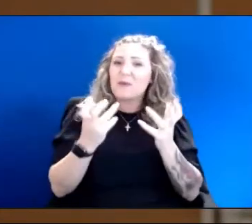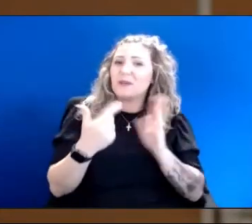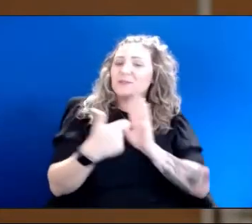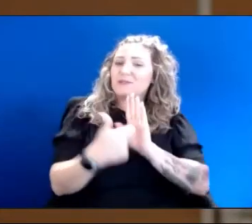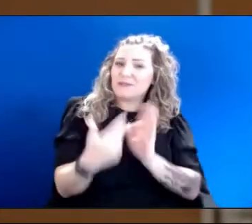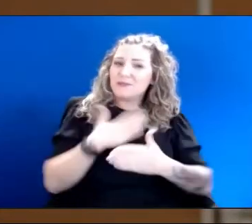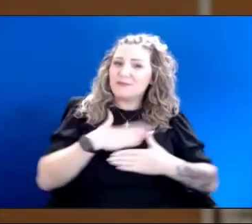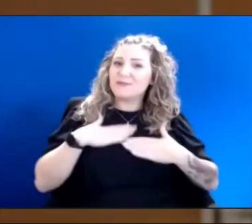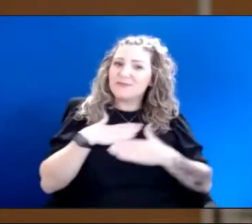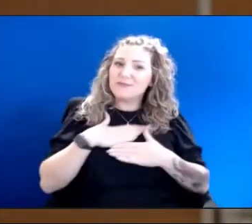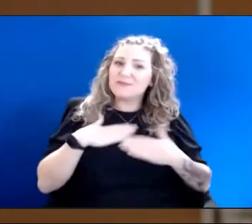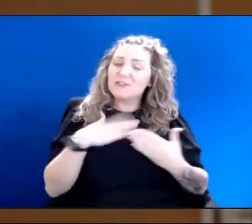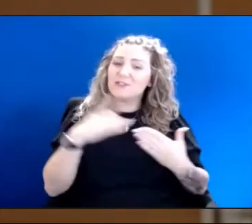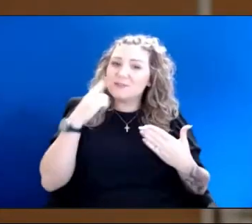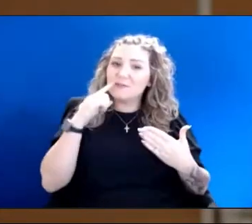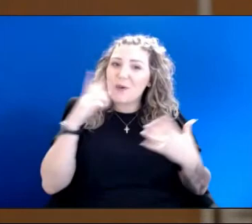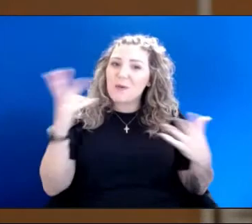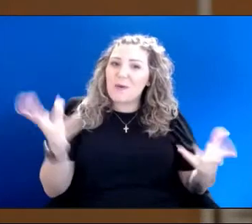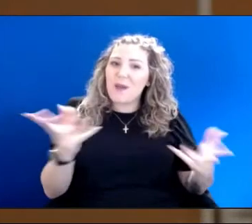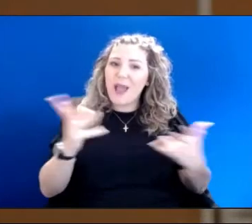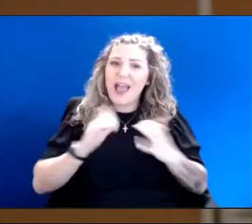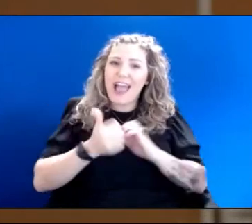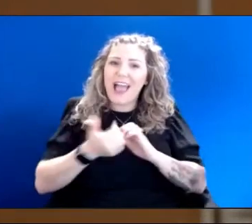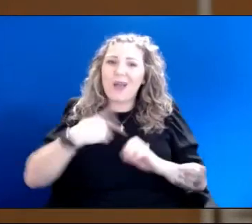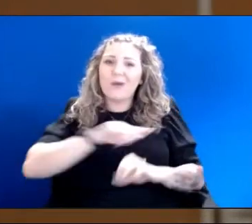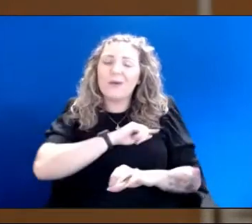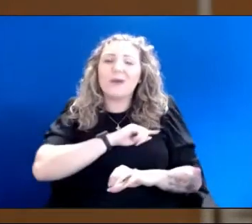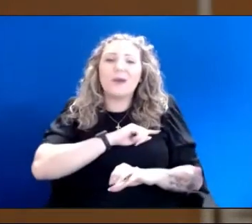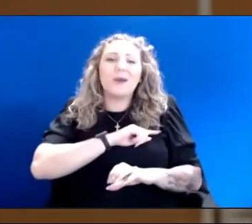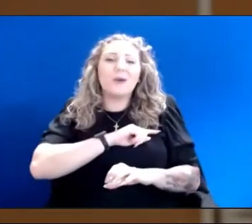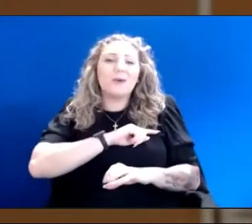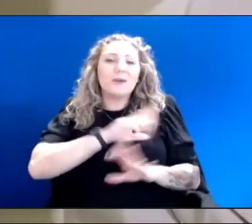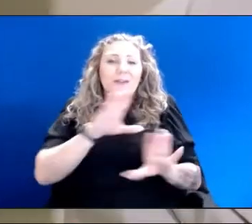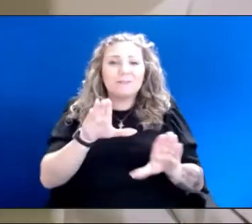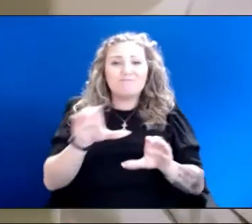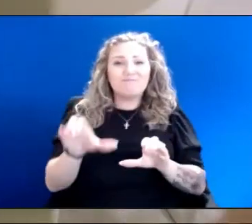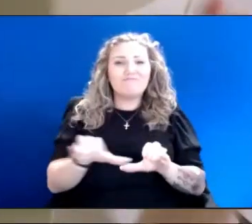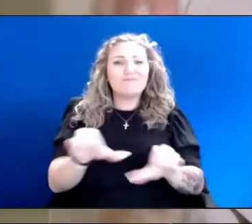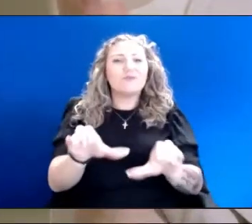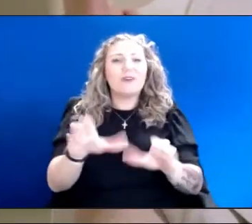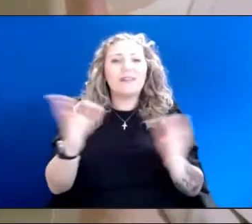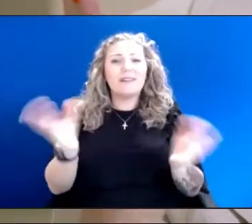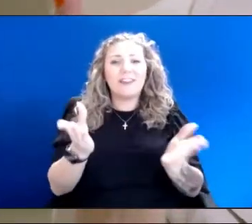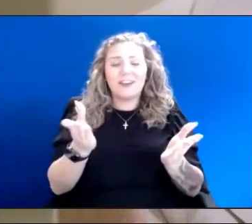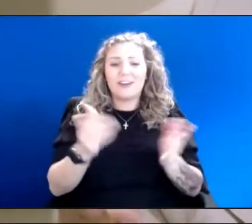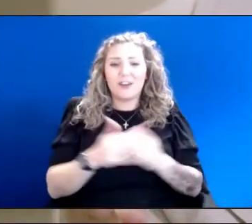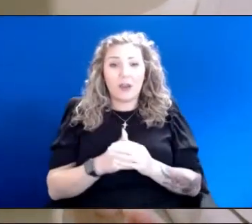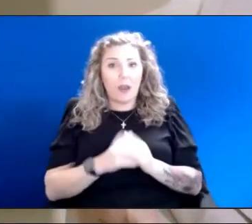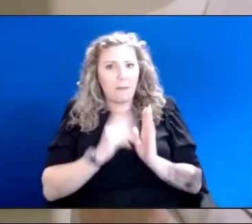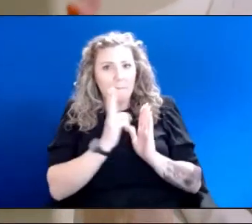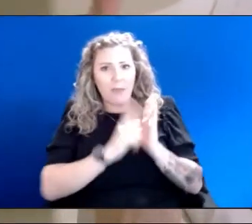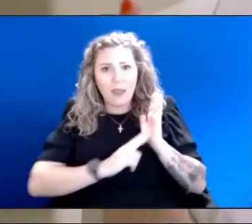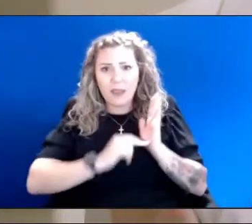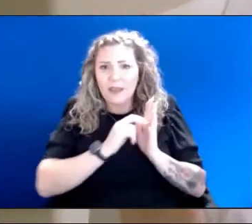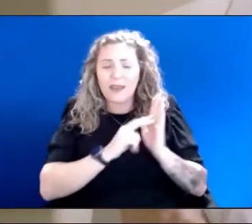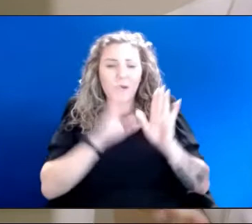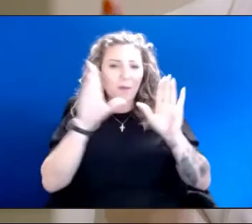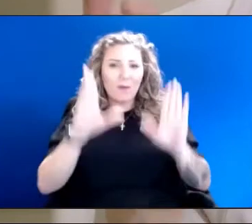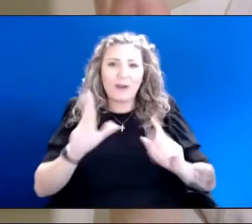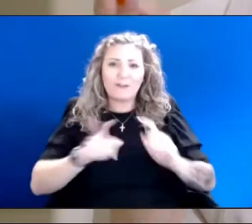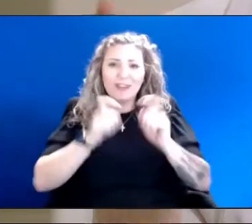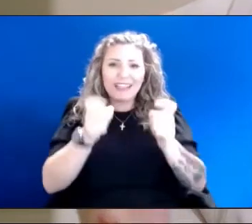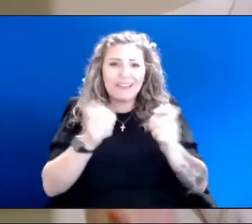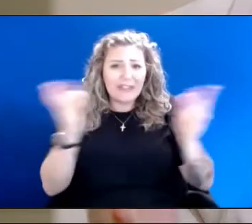for how we were treated here from top to bottom. A painting was a great gift. It will be